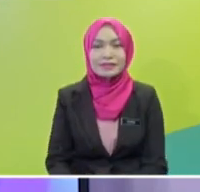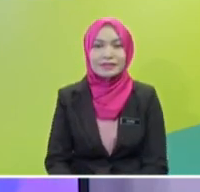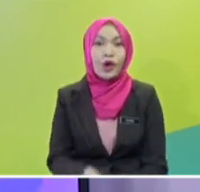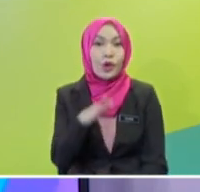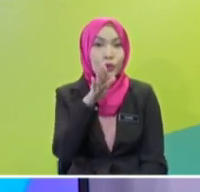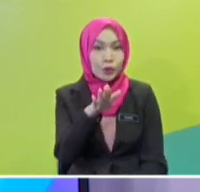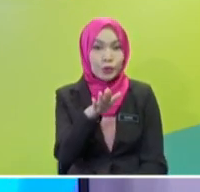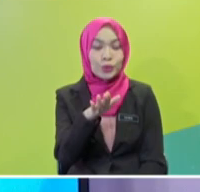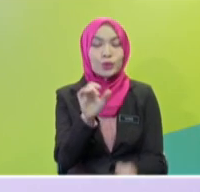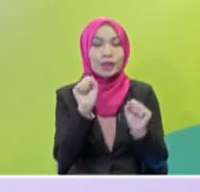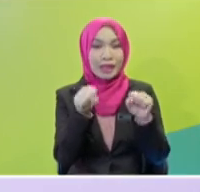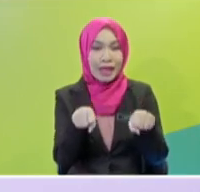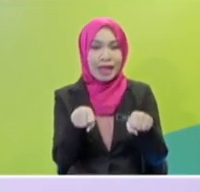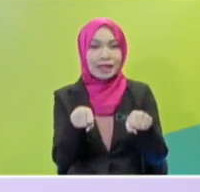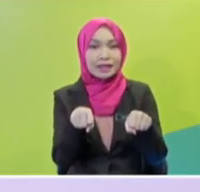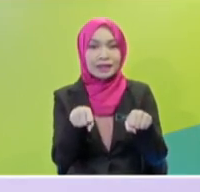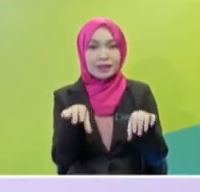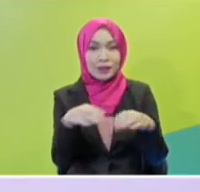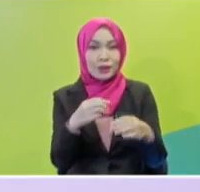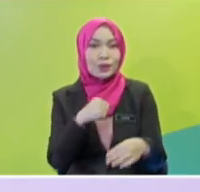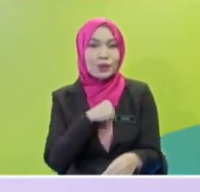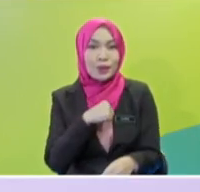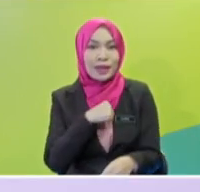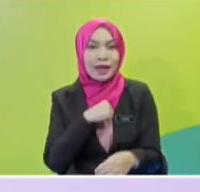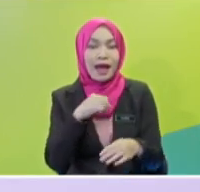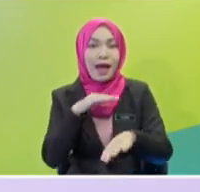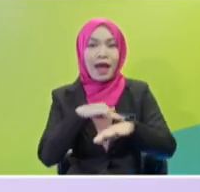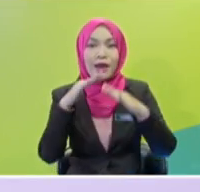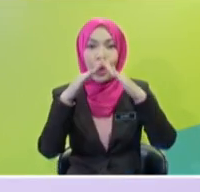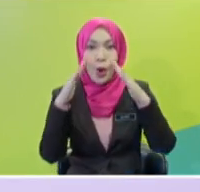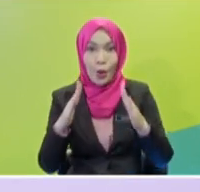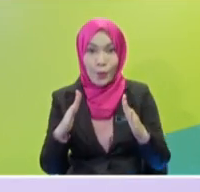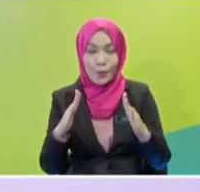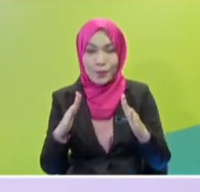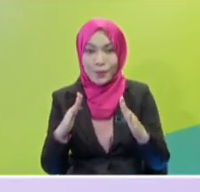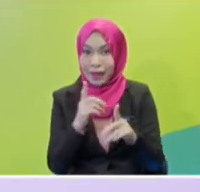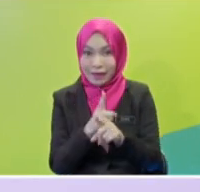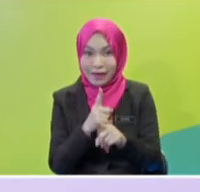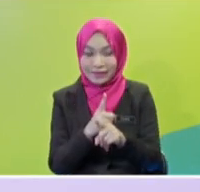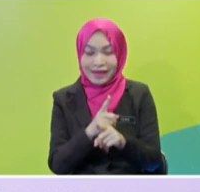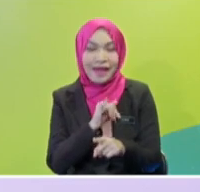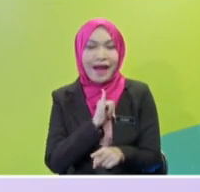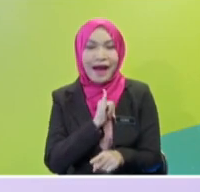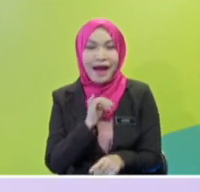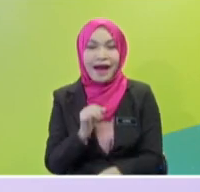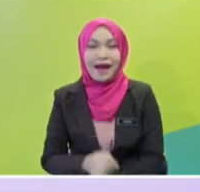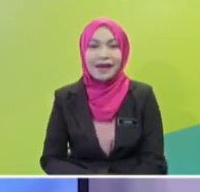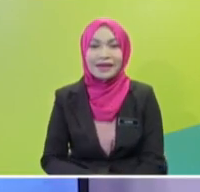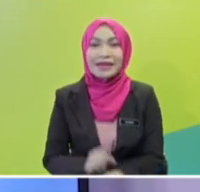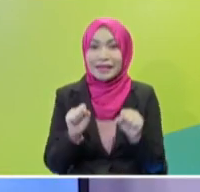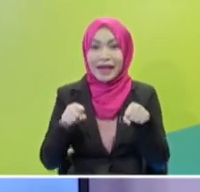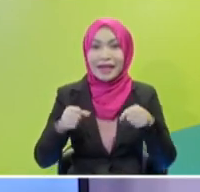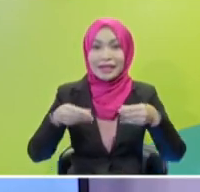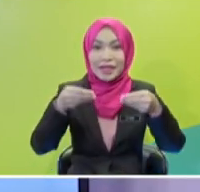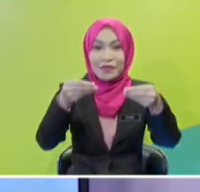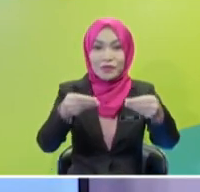that's right. Look at this. It's so nice. And then this, we can either give it to a friend or we can stick it on the wall, but with